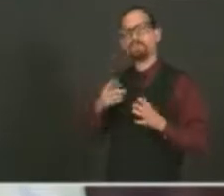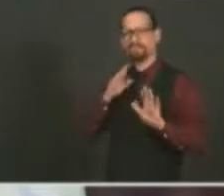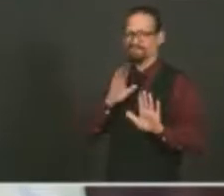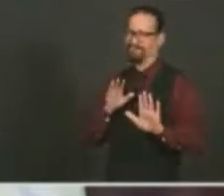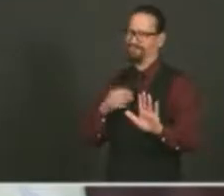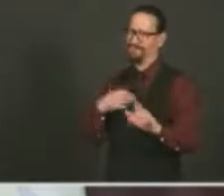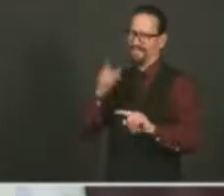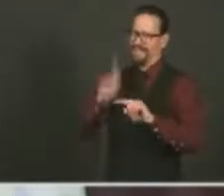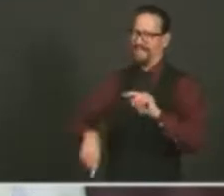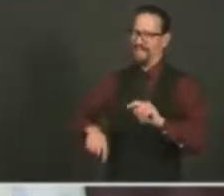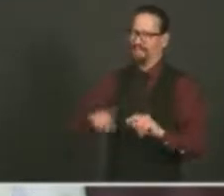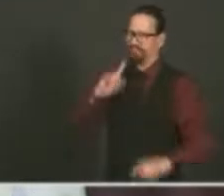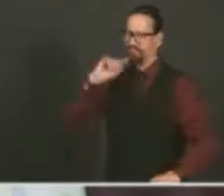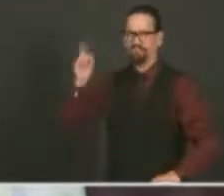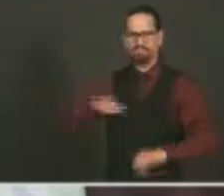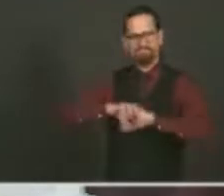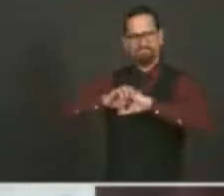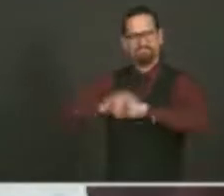You offer it.